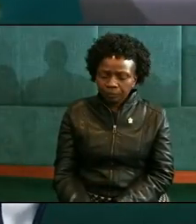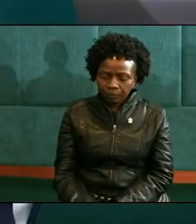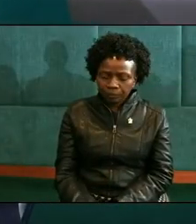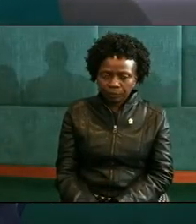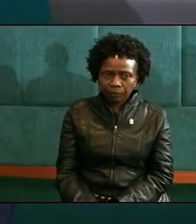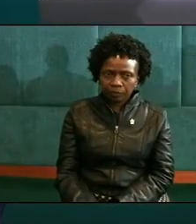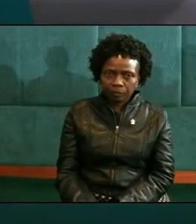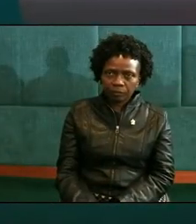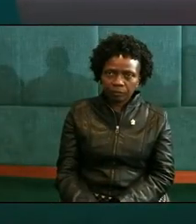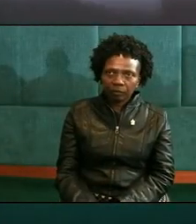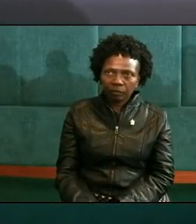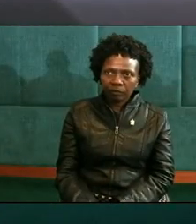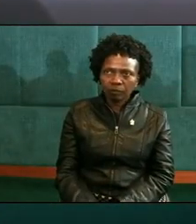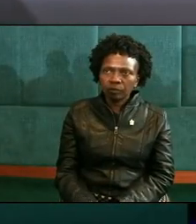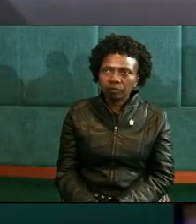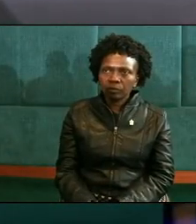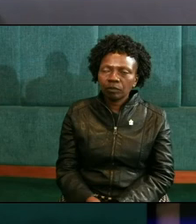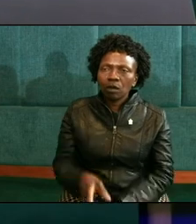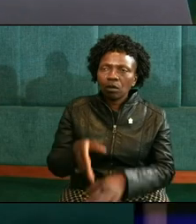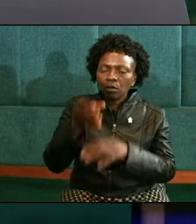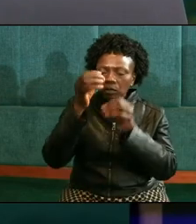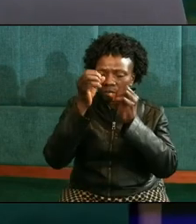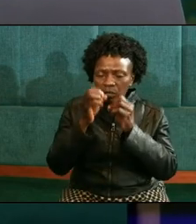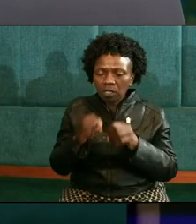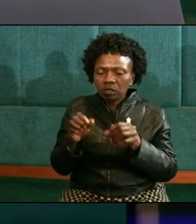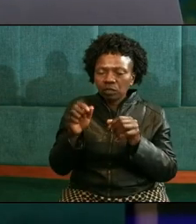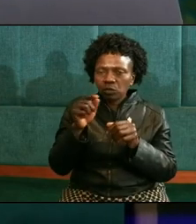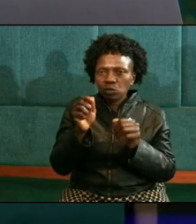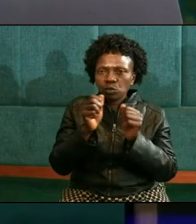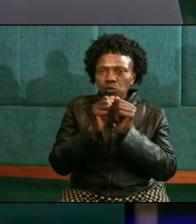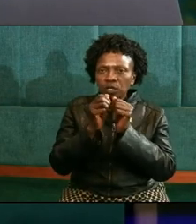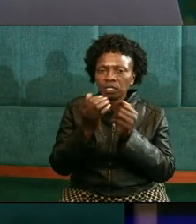another? God has blessed you with a child.